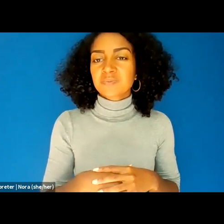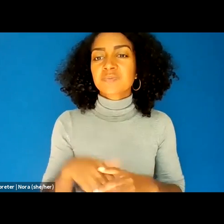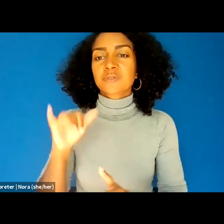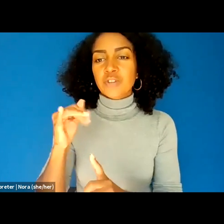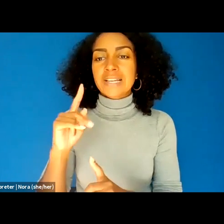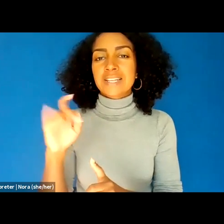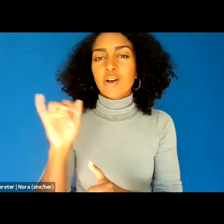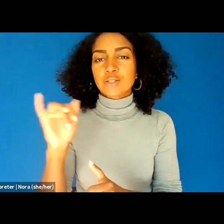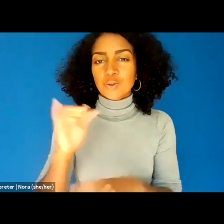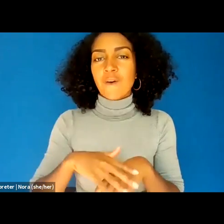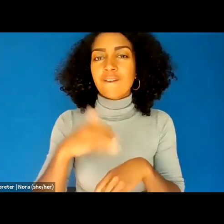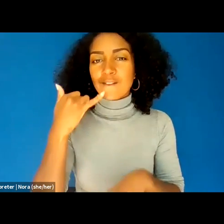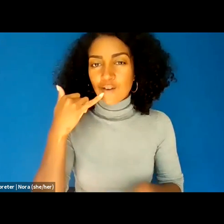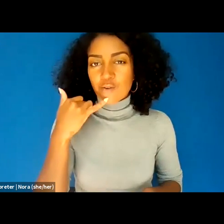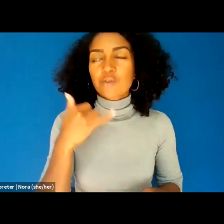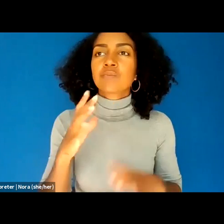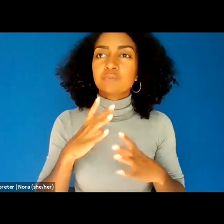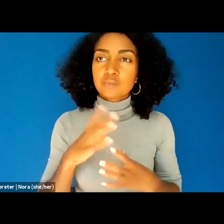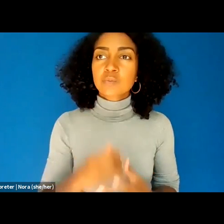Okay, Jackie's also on a phone call.